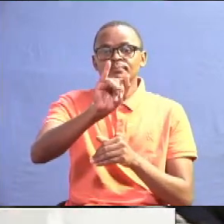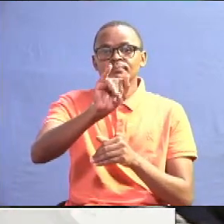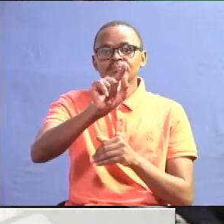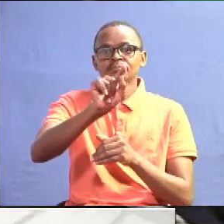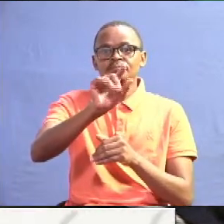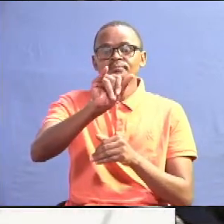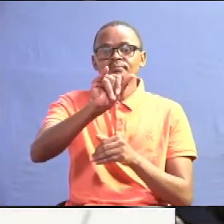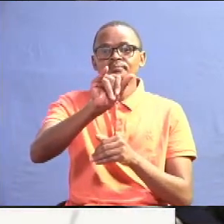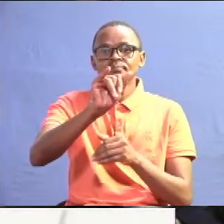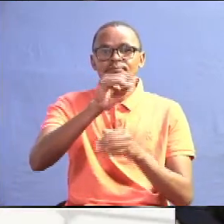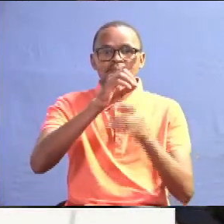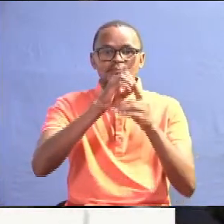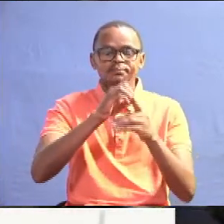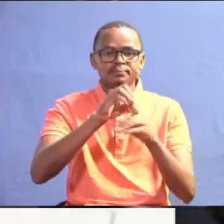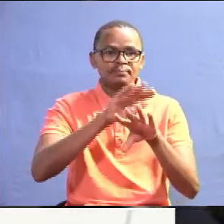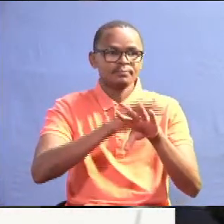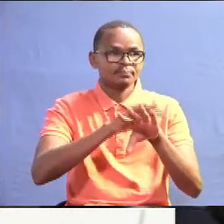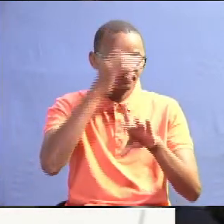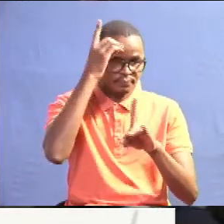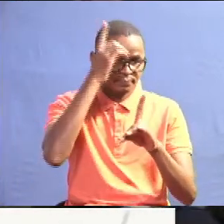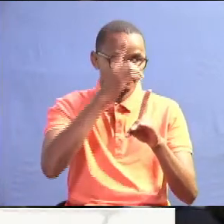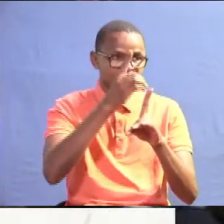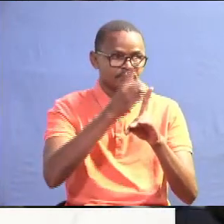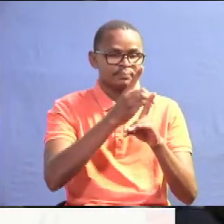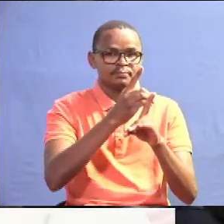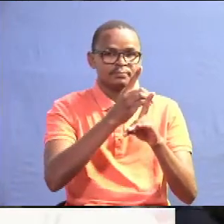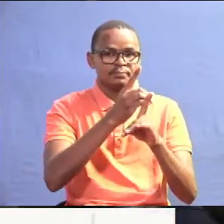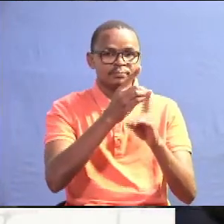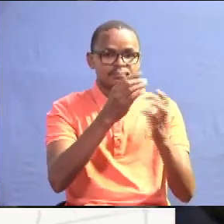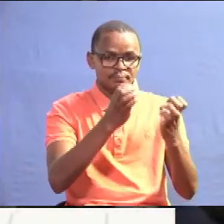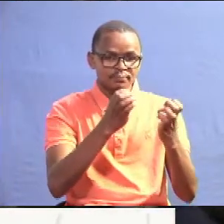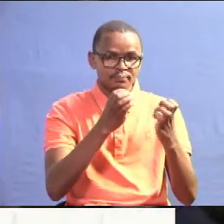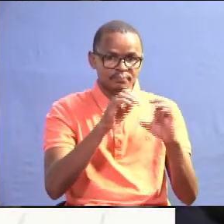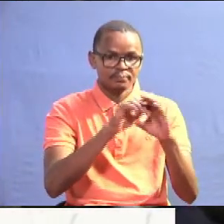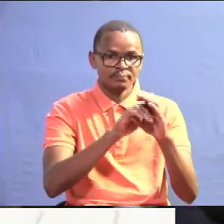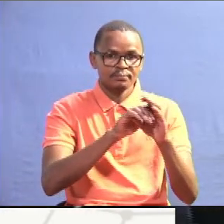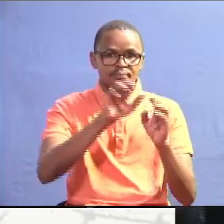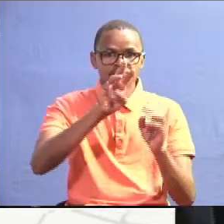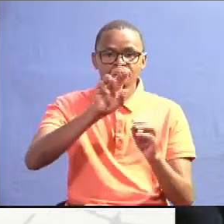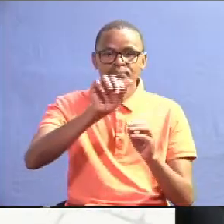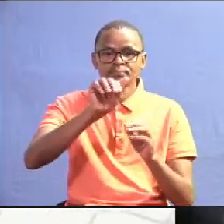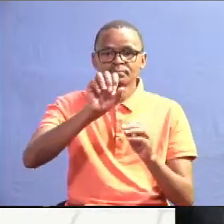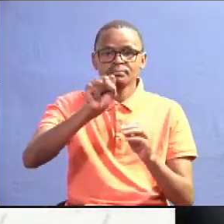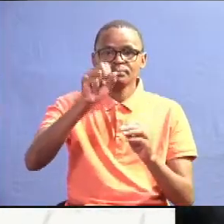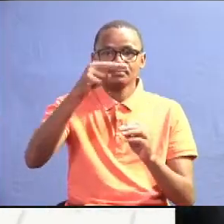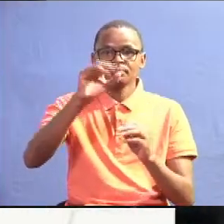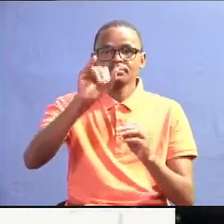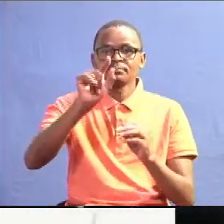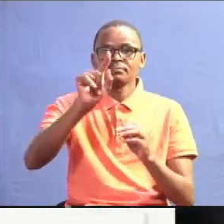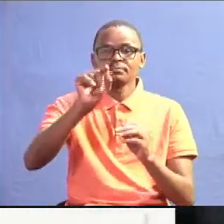possibly depend on decisions being made in Washington.